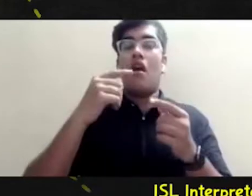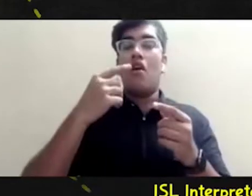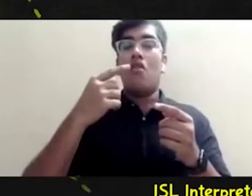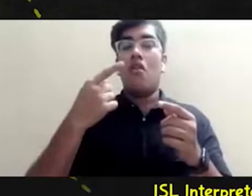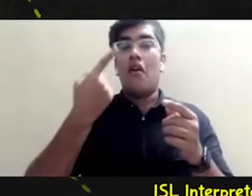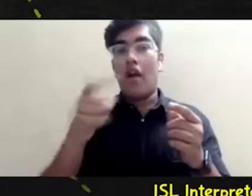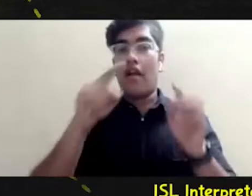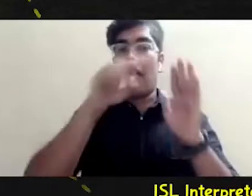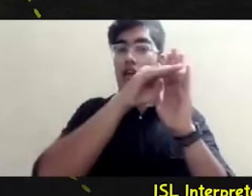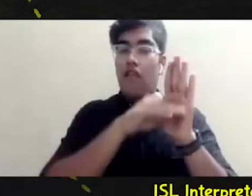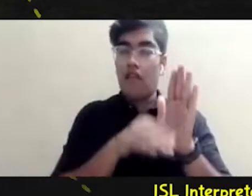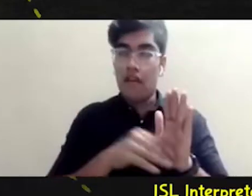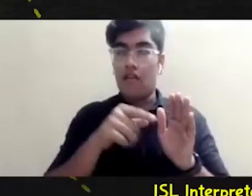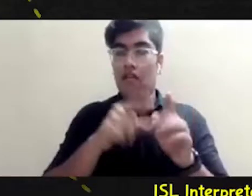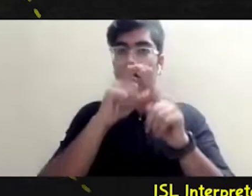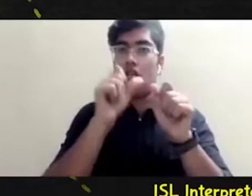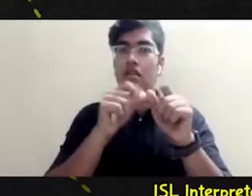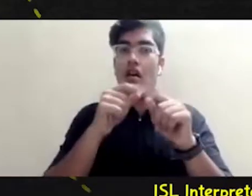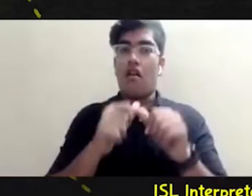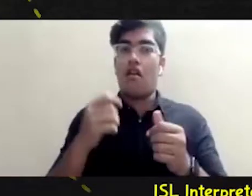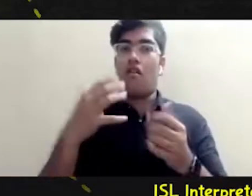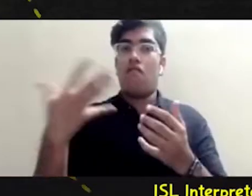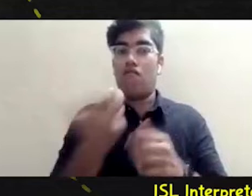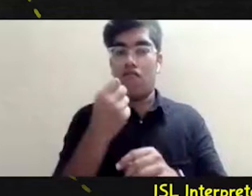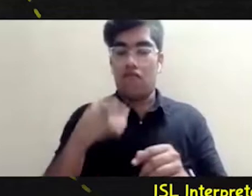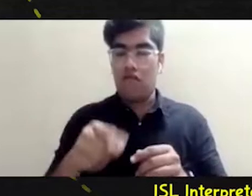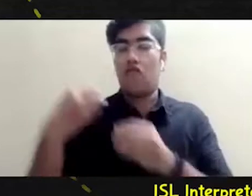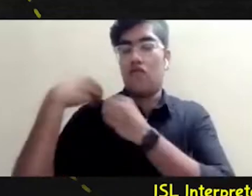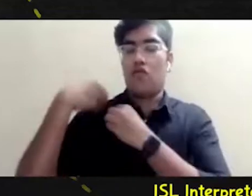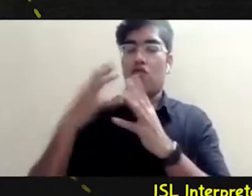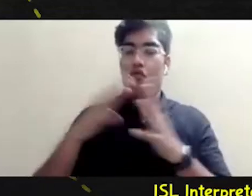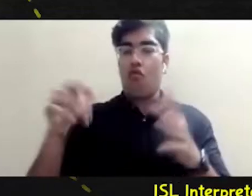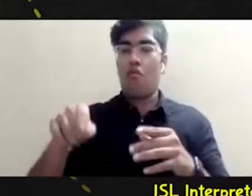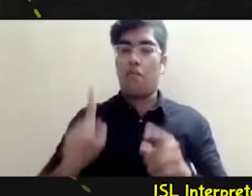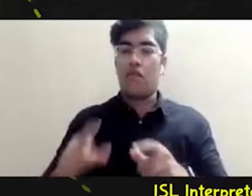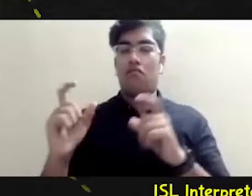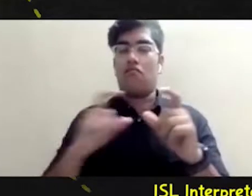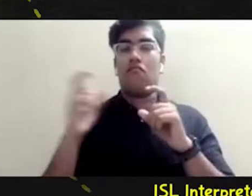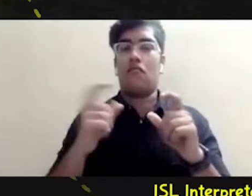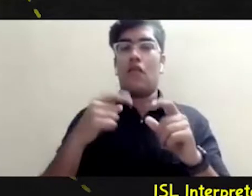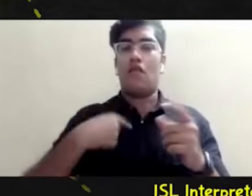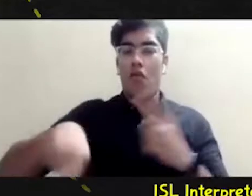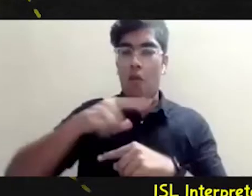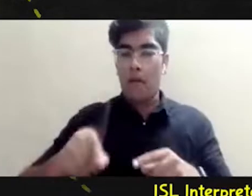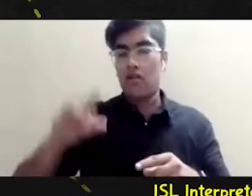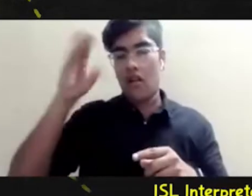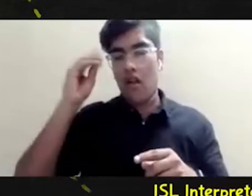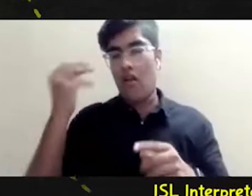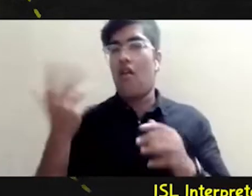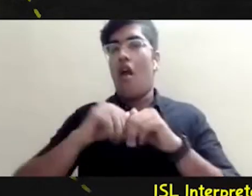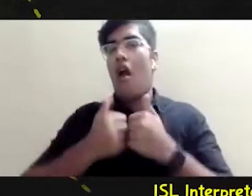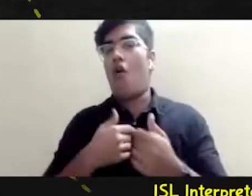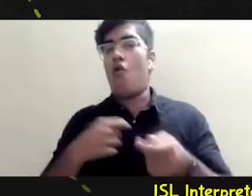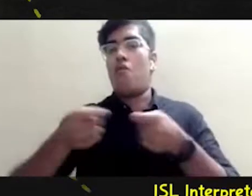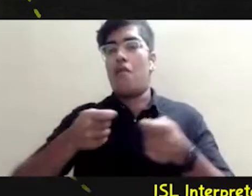And understanding that ethical data comes with a lot of responsibility is something that all of us need to learn. And I think it's a journey that I have